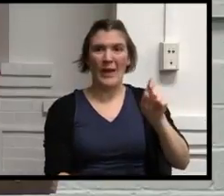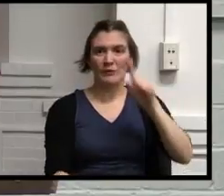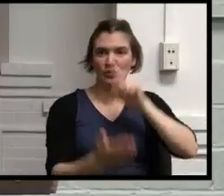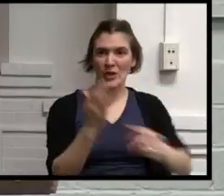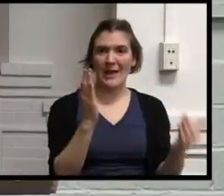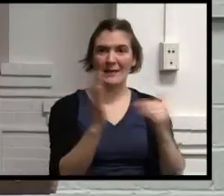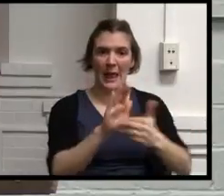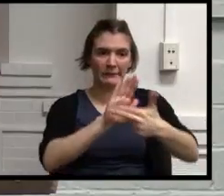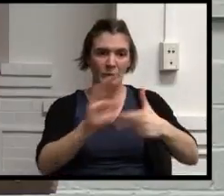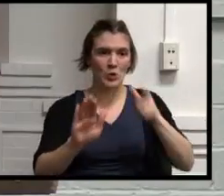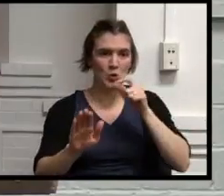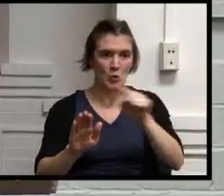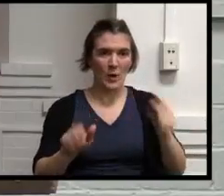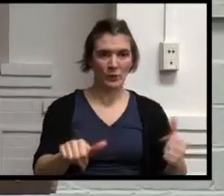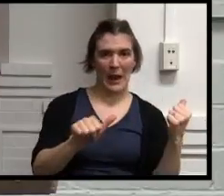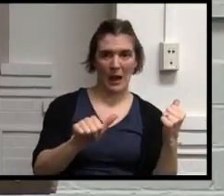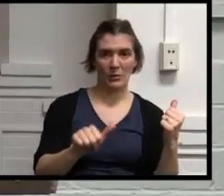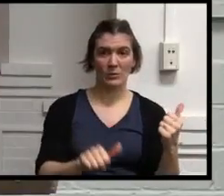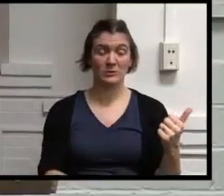in September of